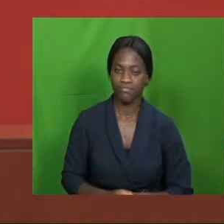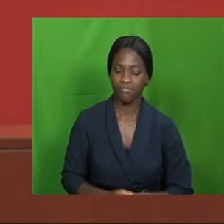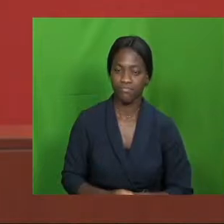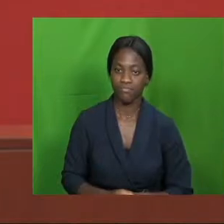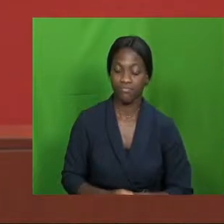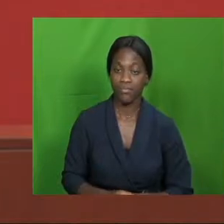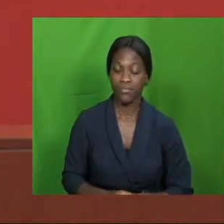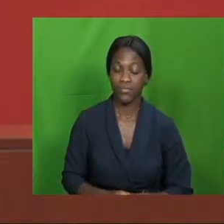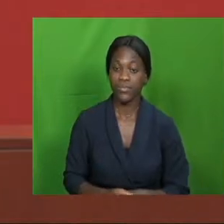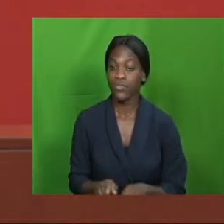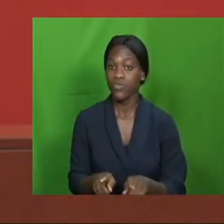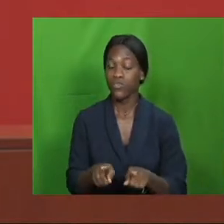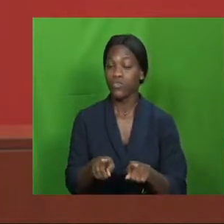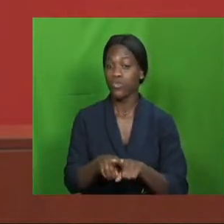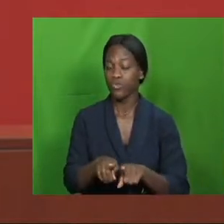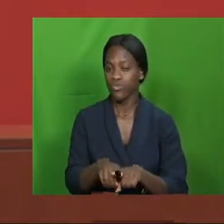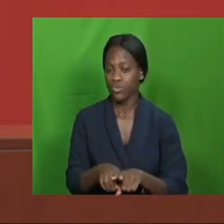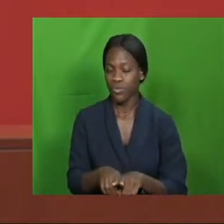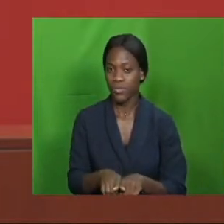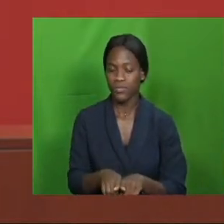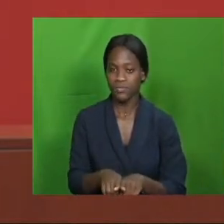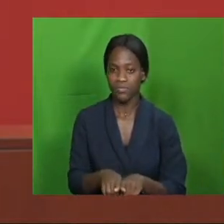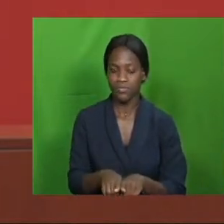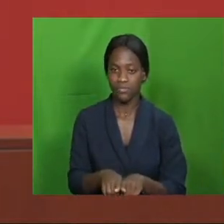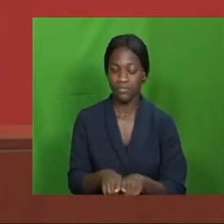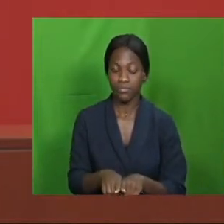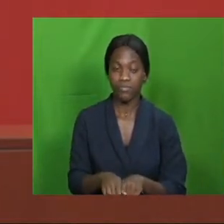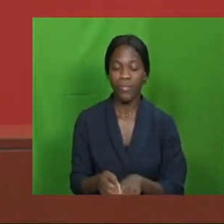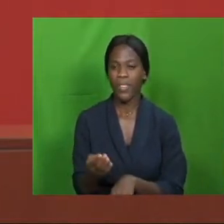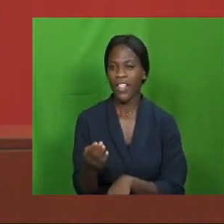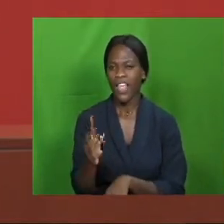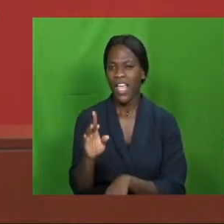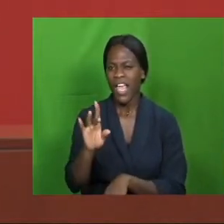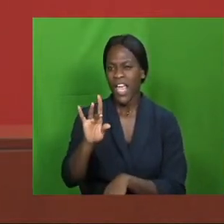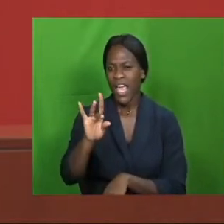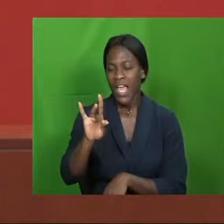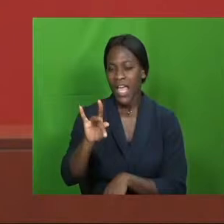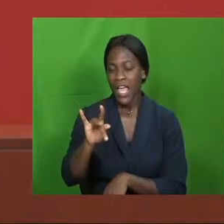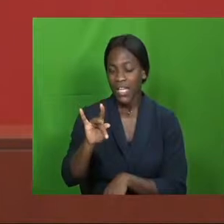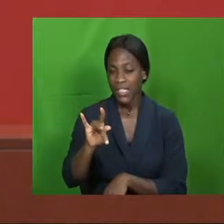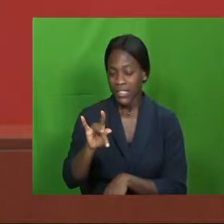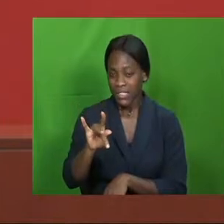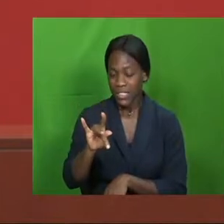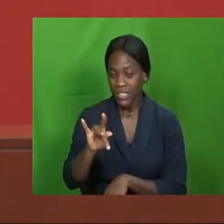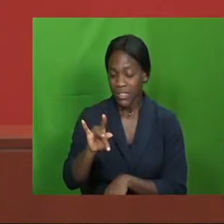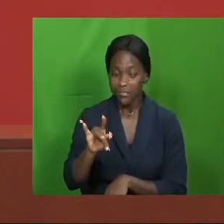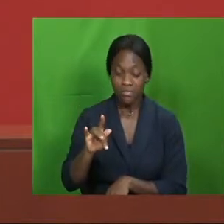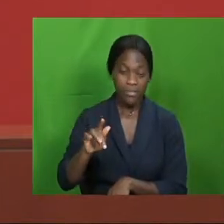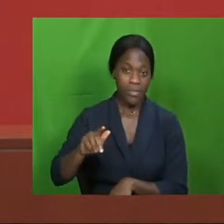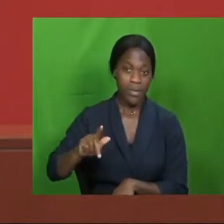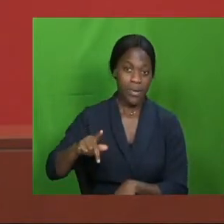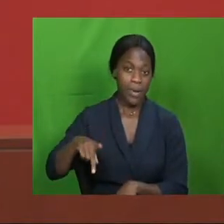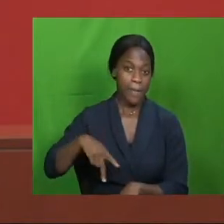Furthermore, Order 18 of the Standing Orders provides